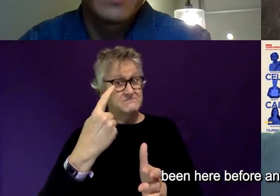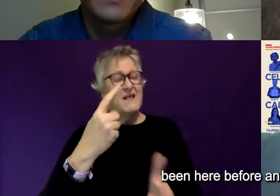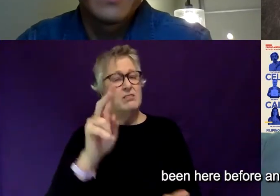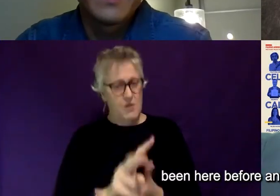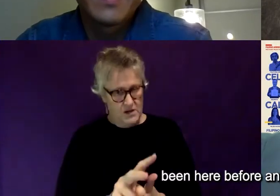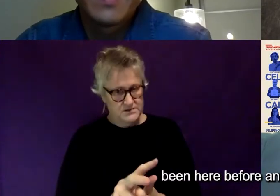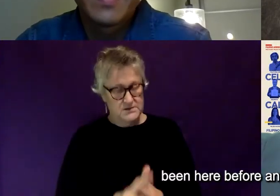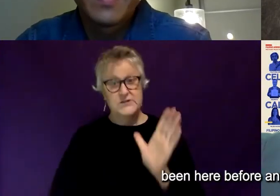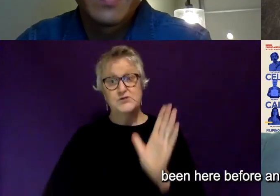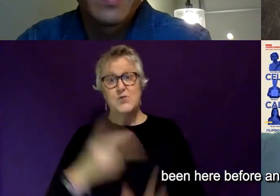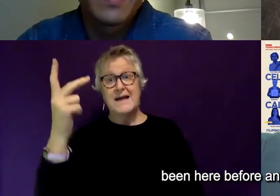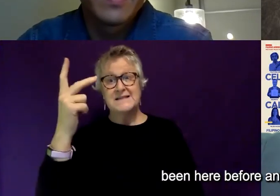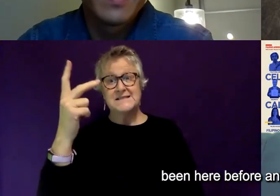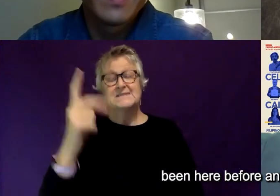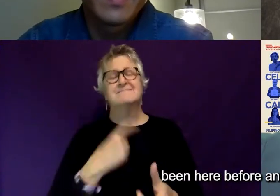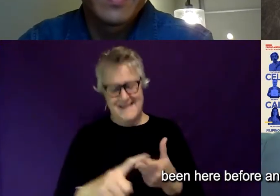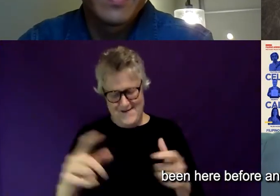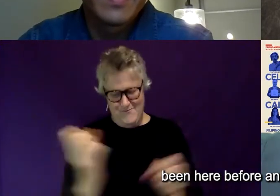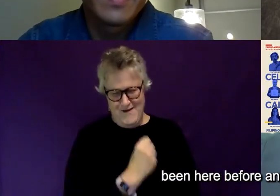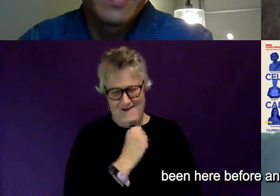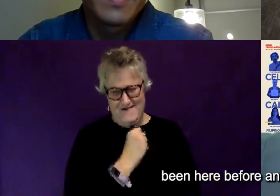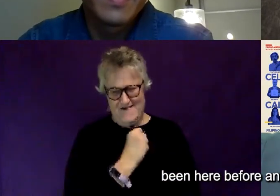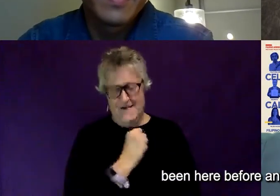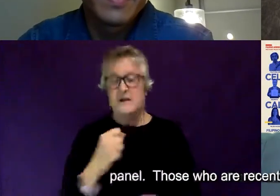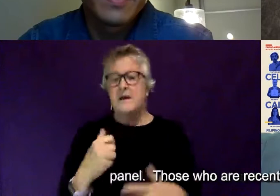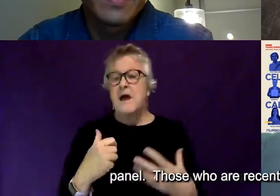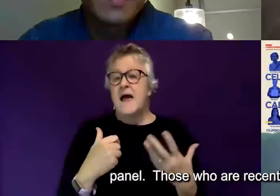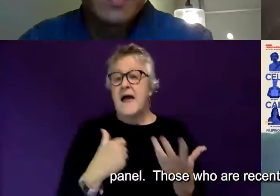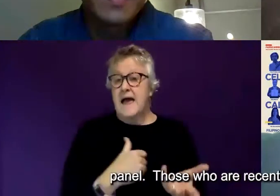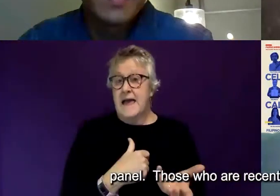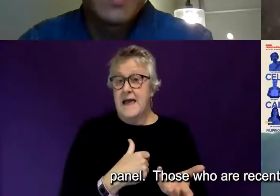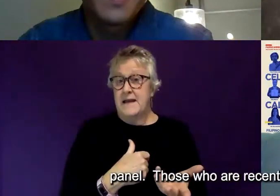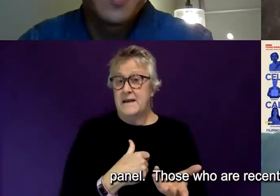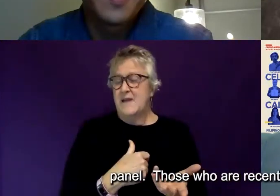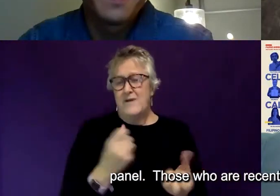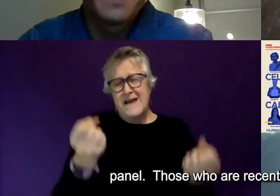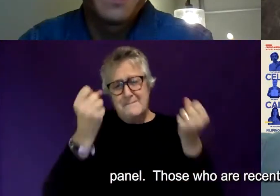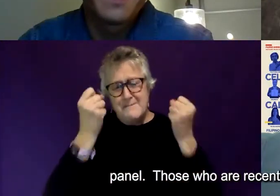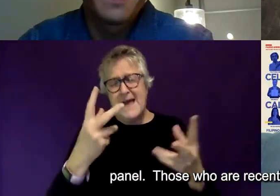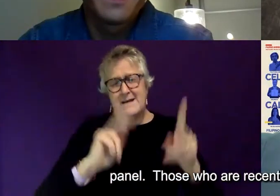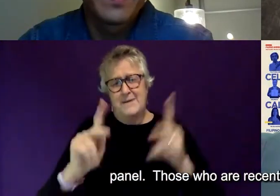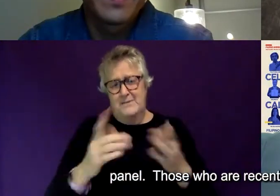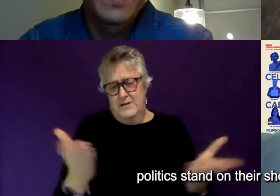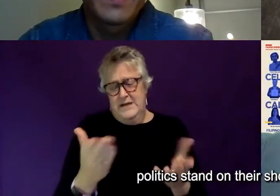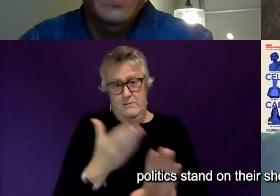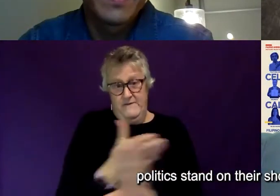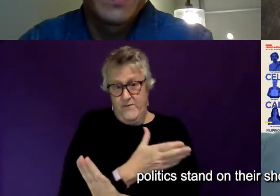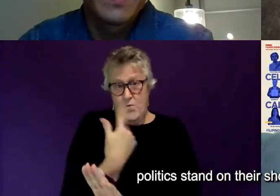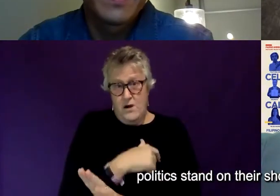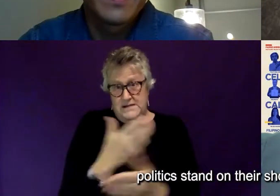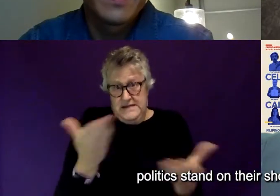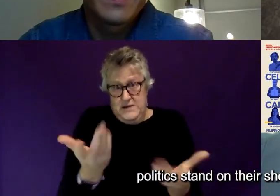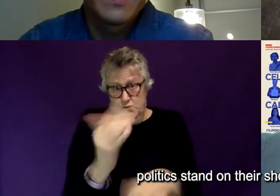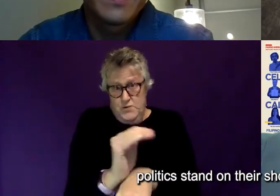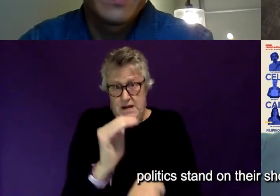recognizes who have been here before any of us on this panel. Those who are recent to the party and